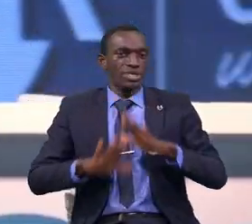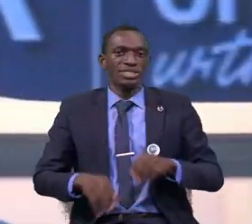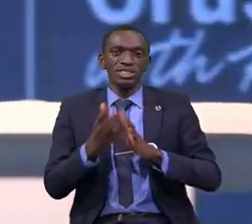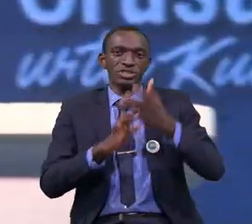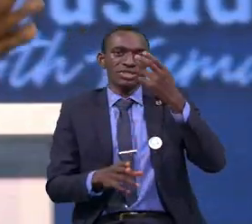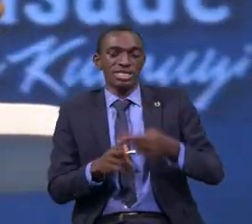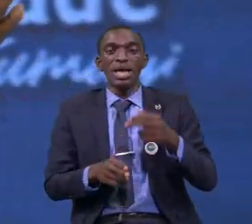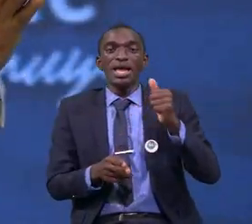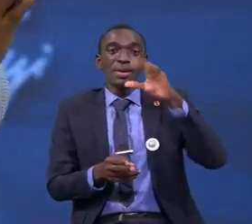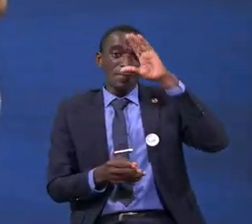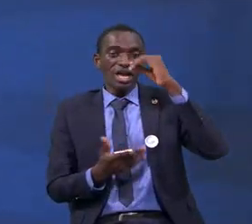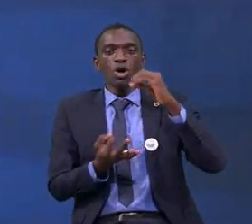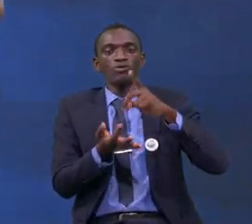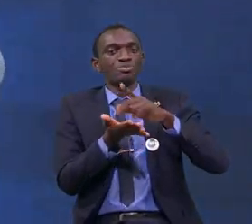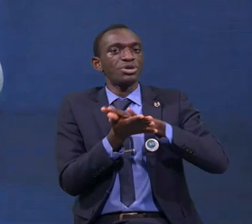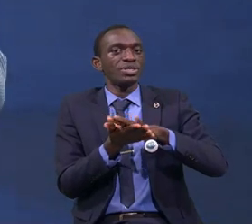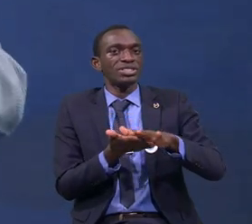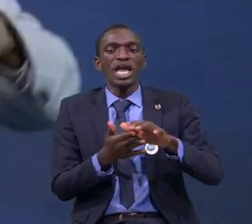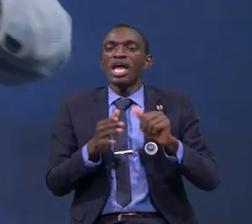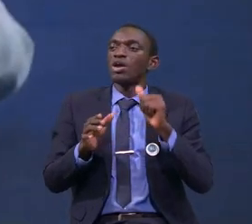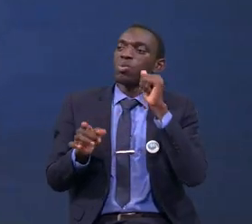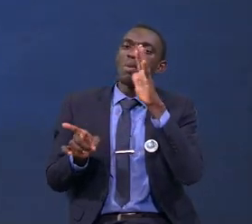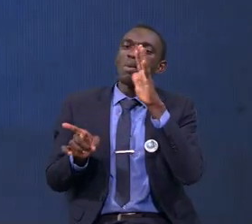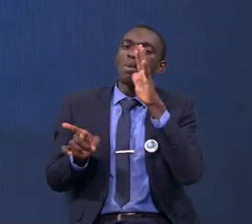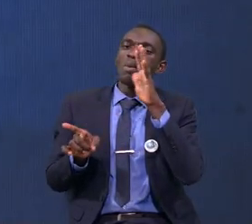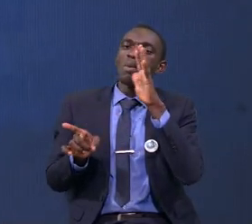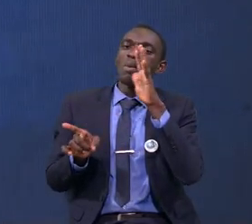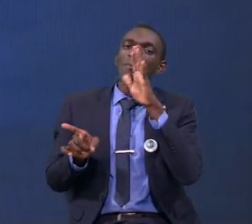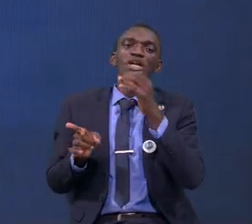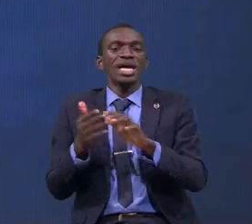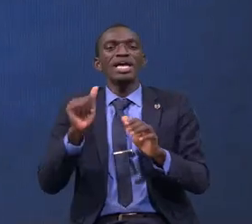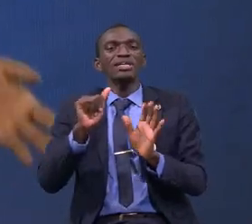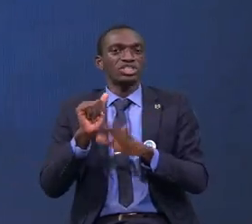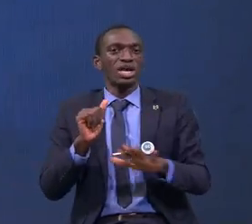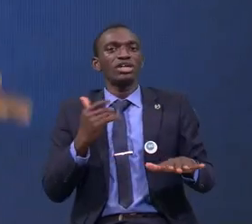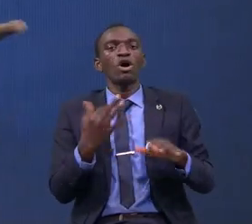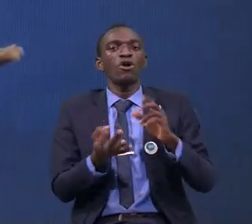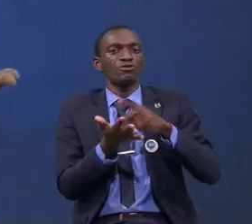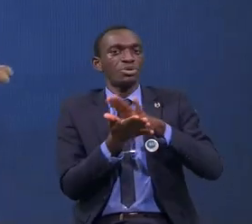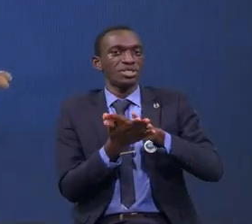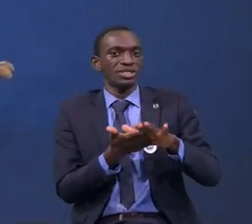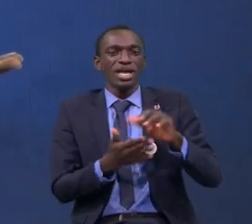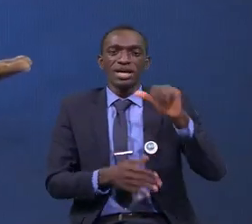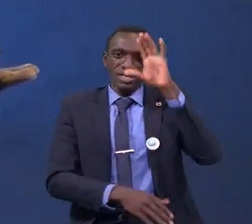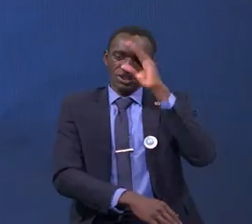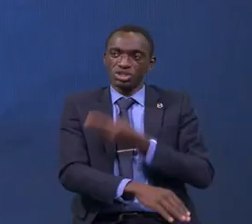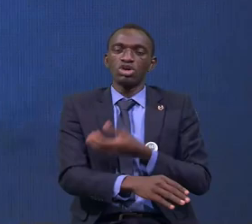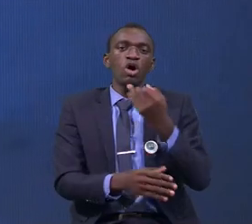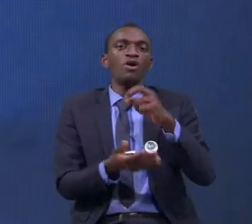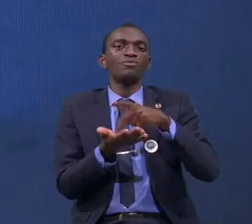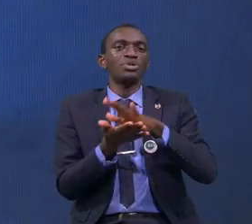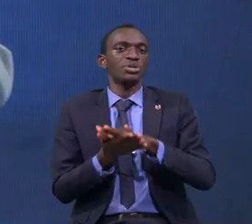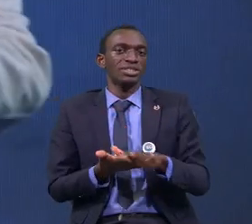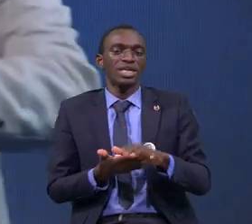purity. A woman of purity. A child of purity. a son of purity,